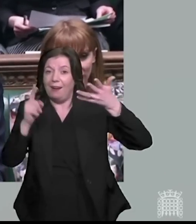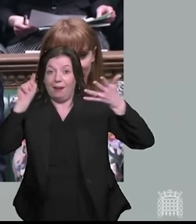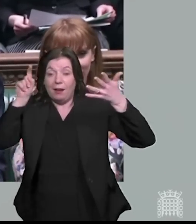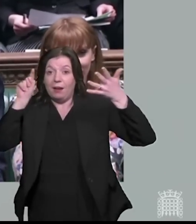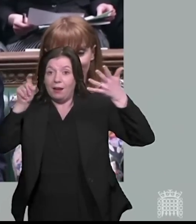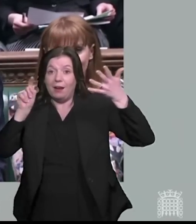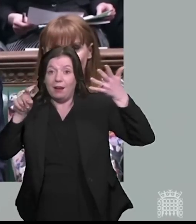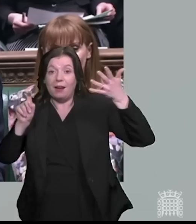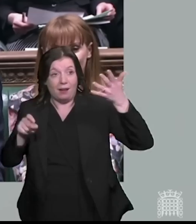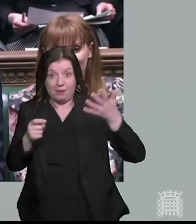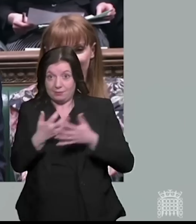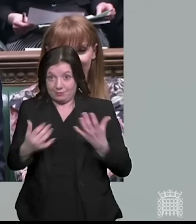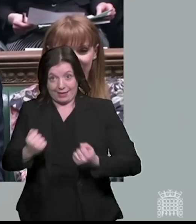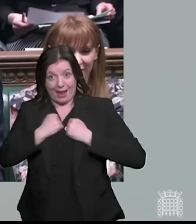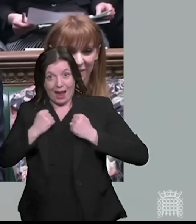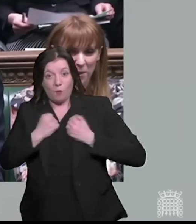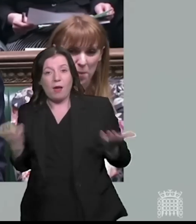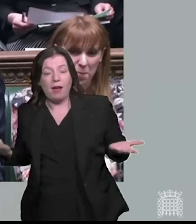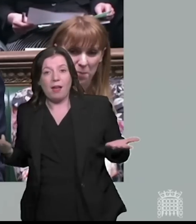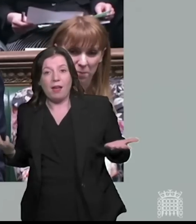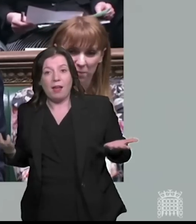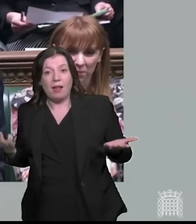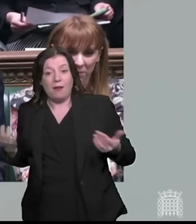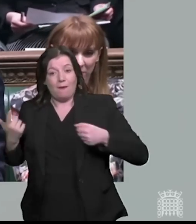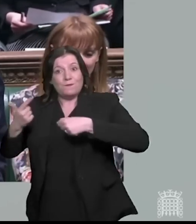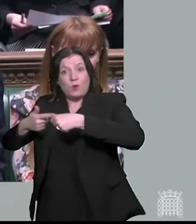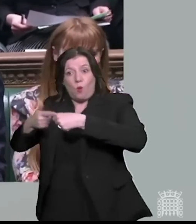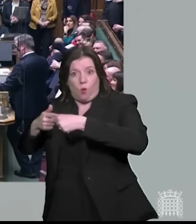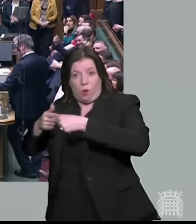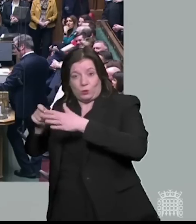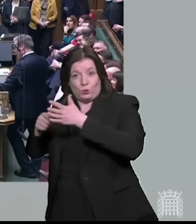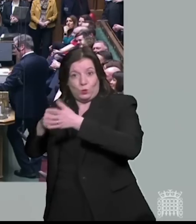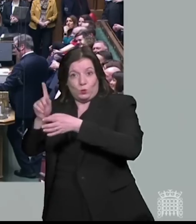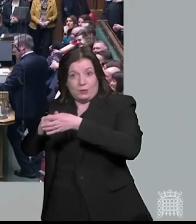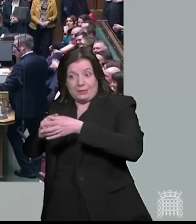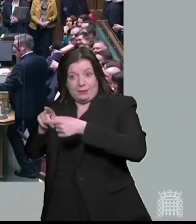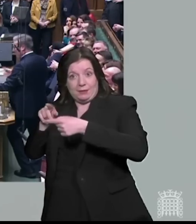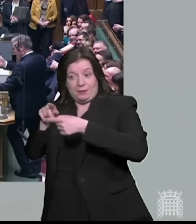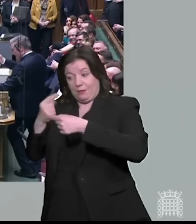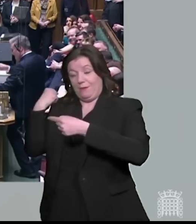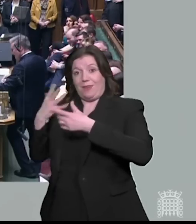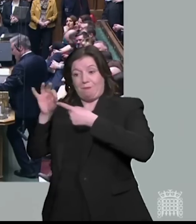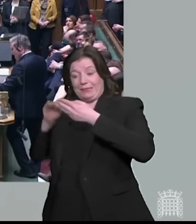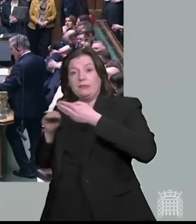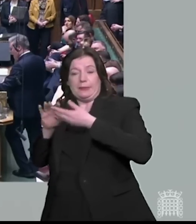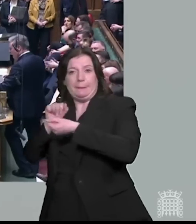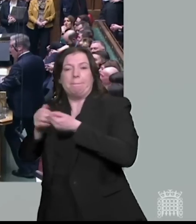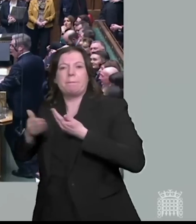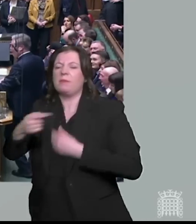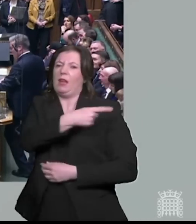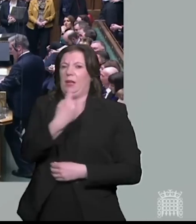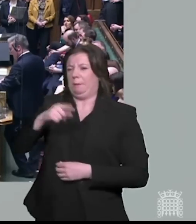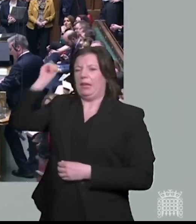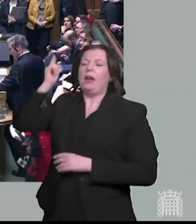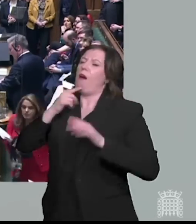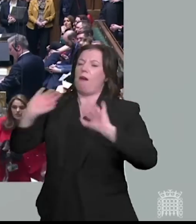committed to extending the fuel duty cut, a policy that in January he dismissed as part of a